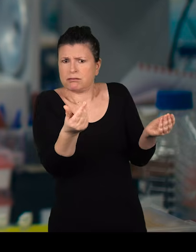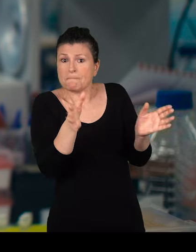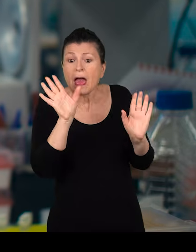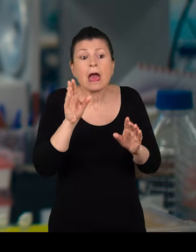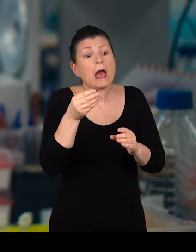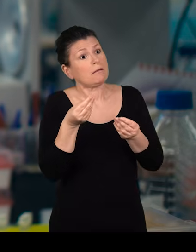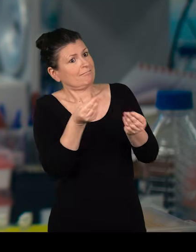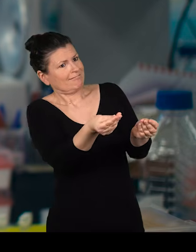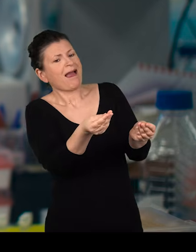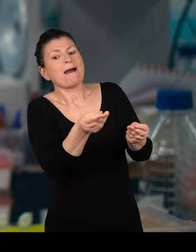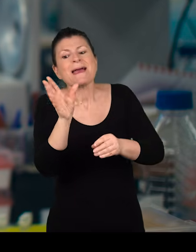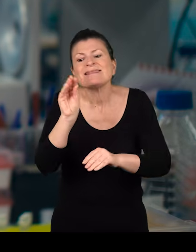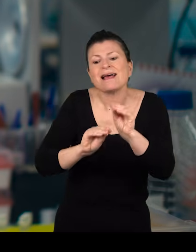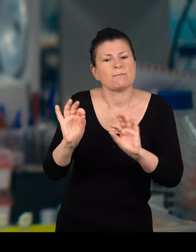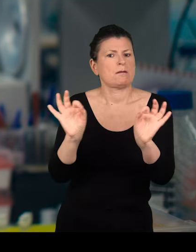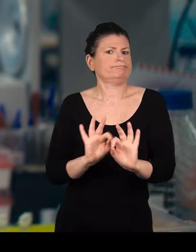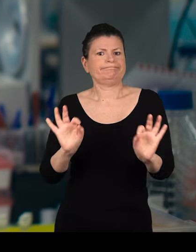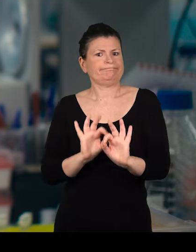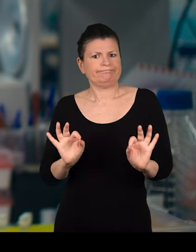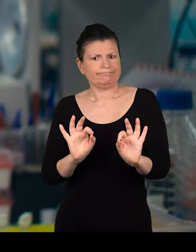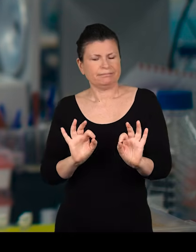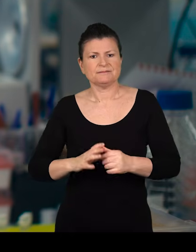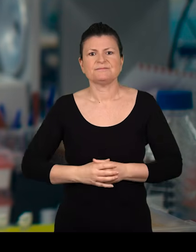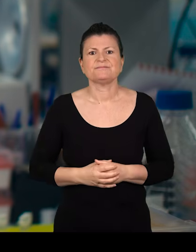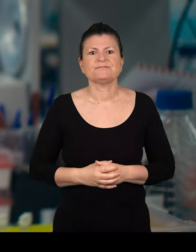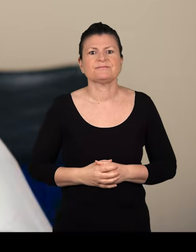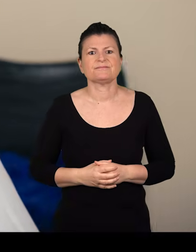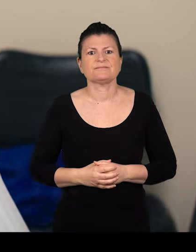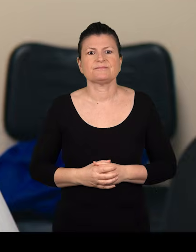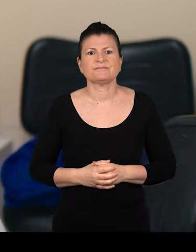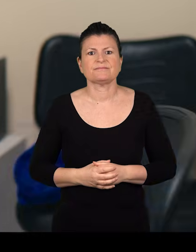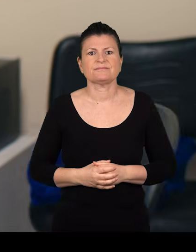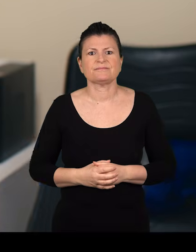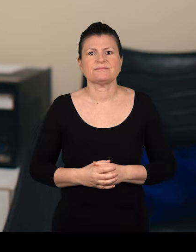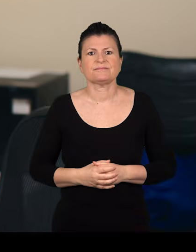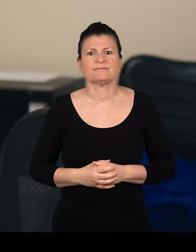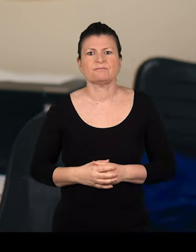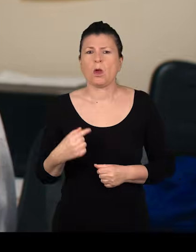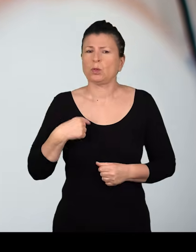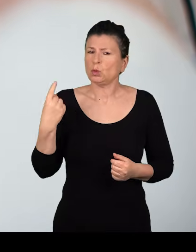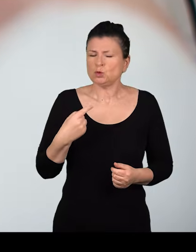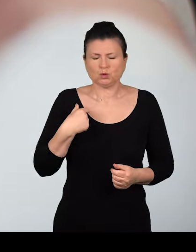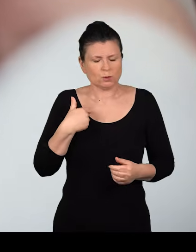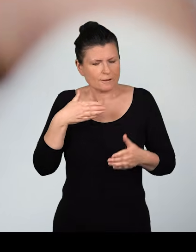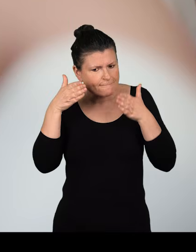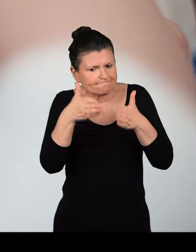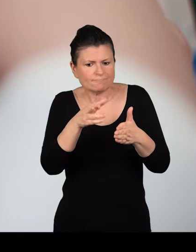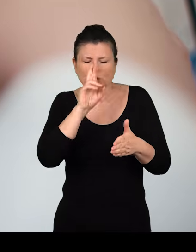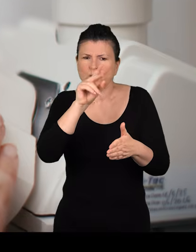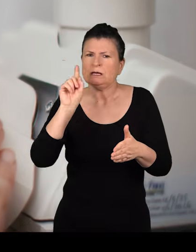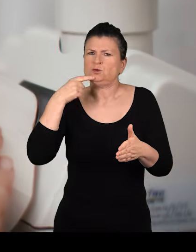deafness, was very important to them, even if there was no treatment available. I've been a great